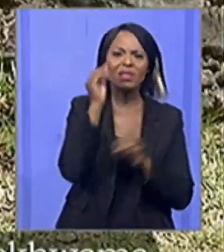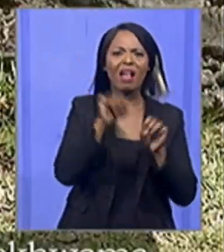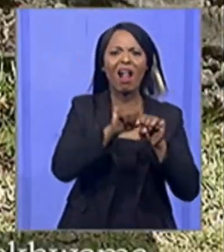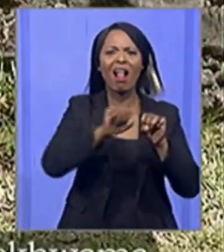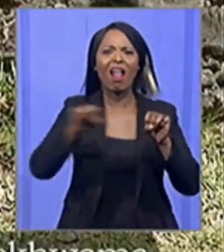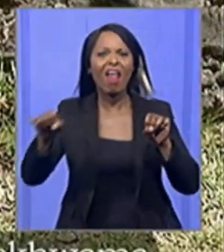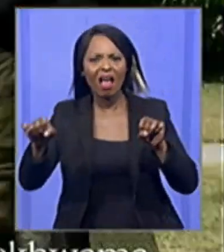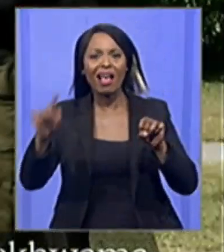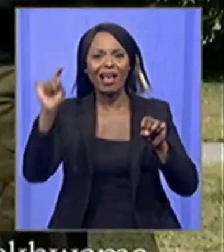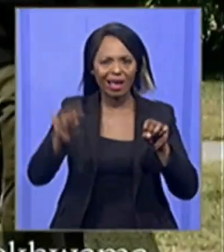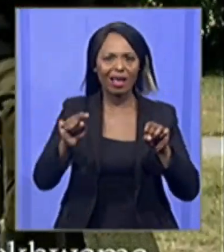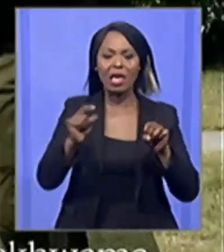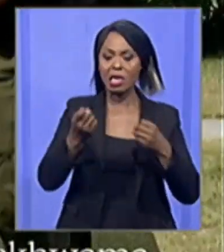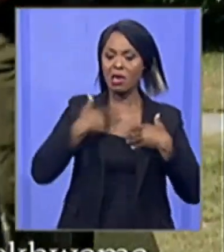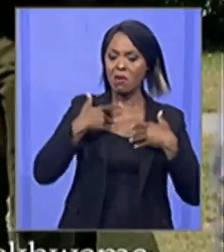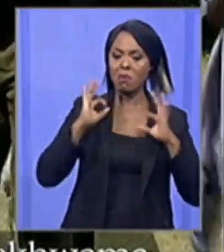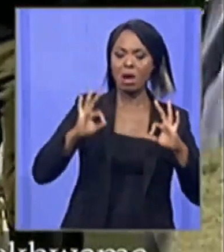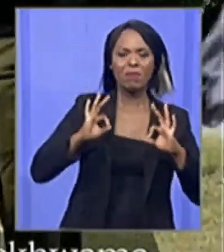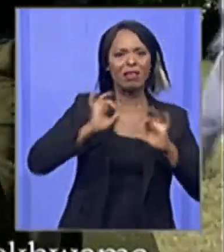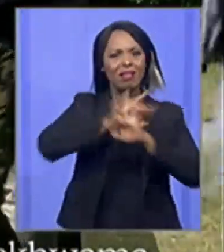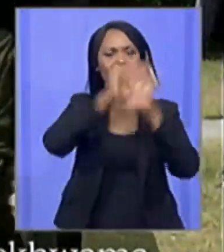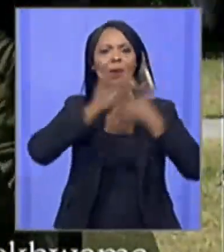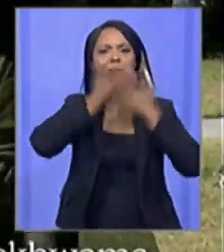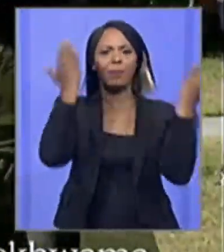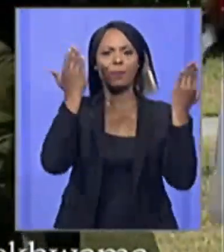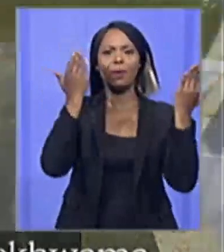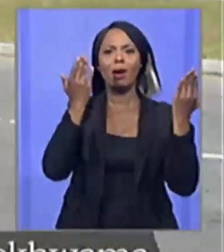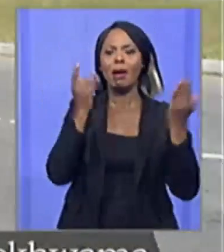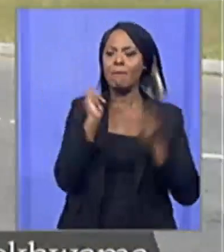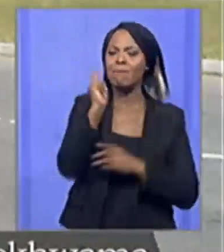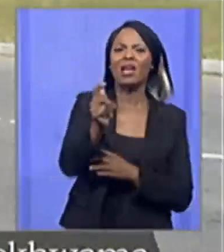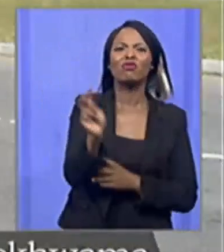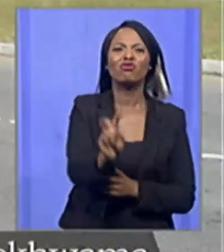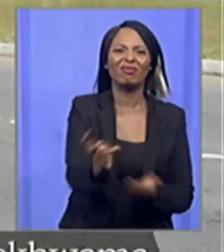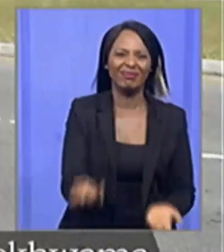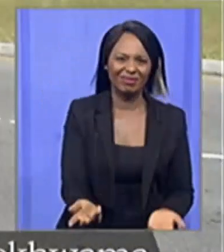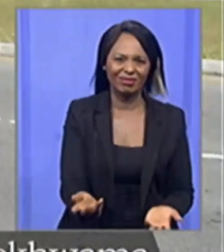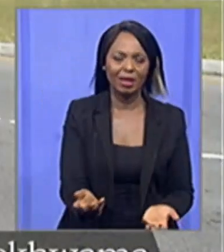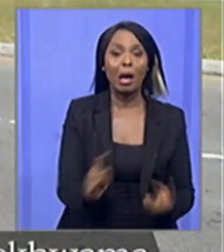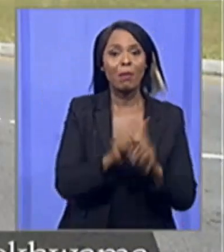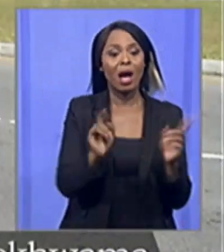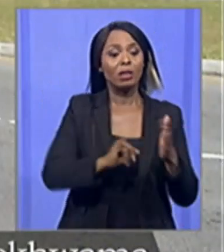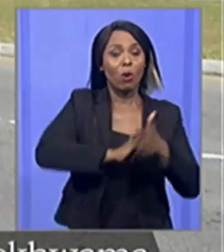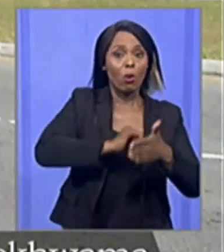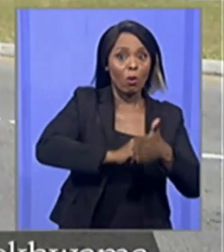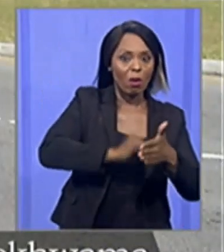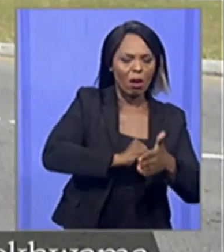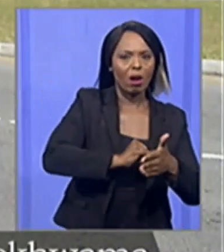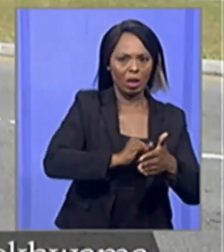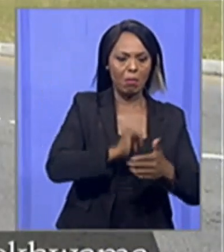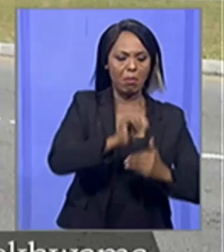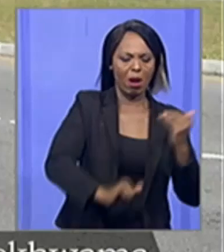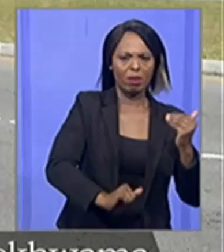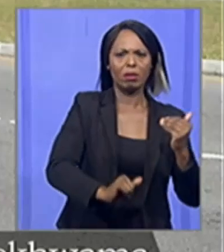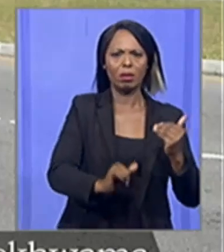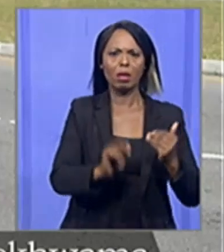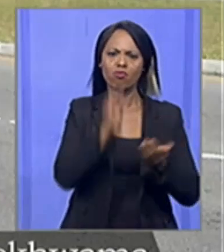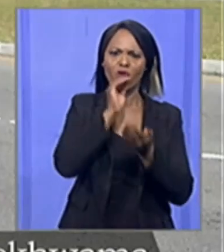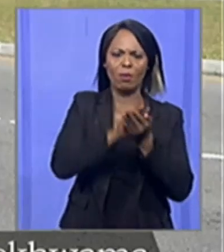maleba gore re kgone go ka patela but re dirile ka January ka mokgone re tshepišeng ka gona gore re